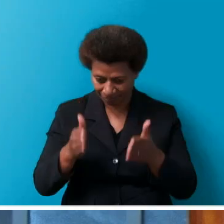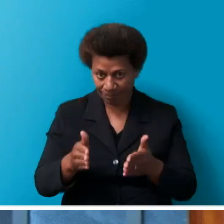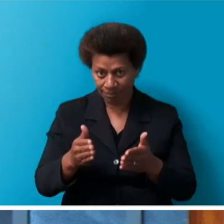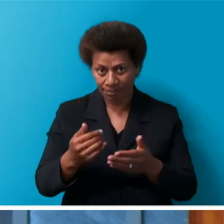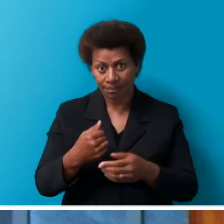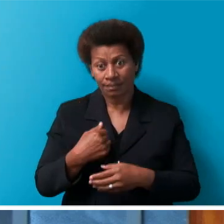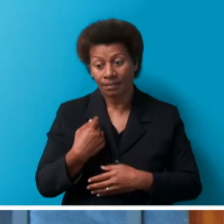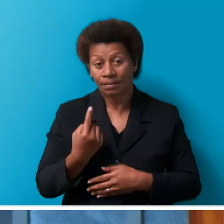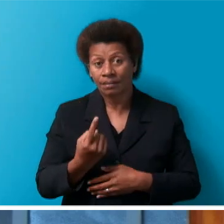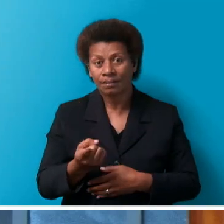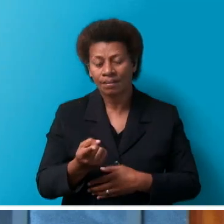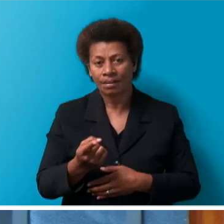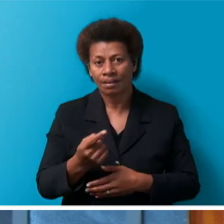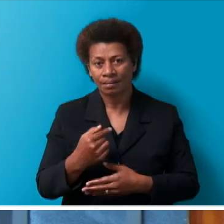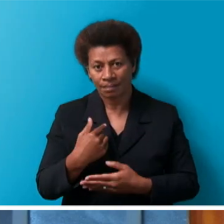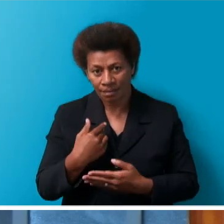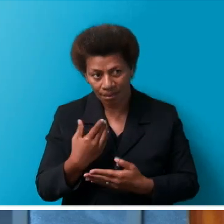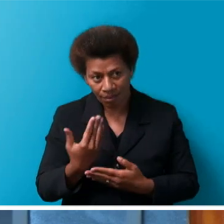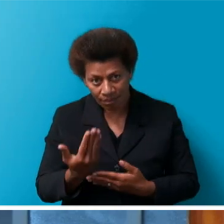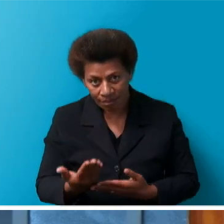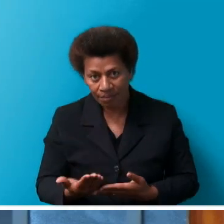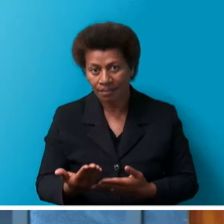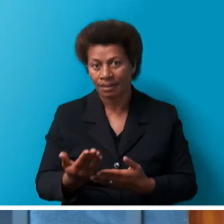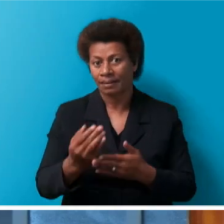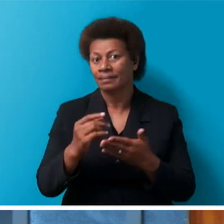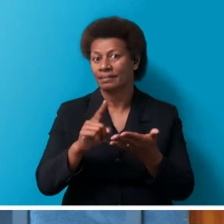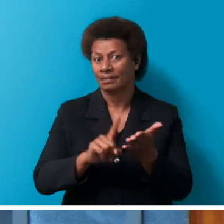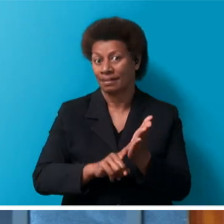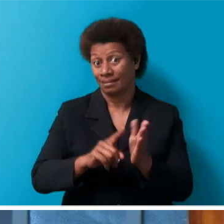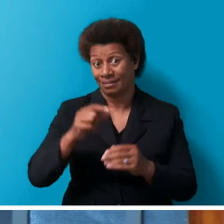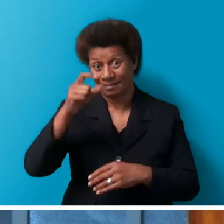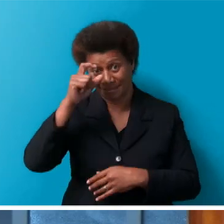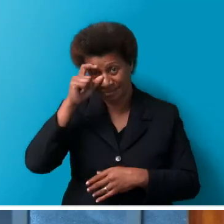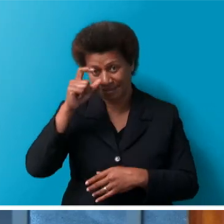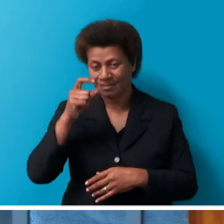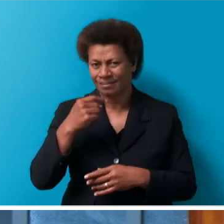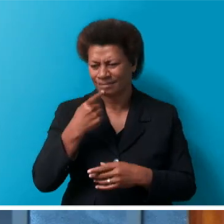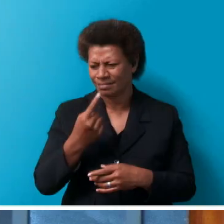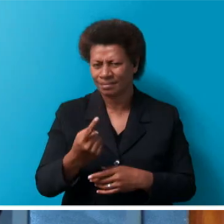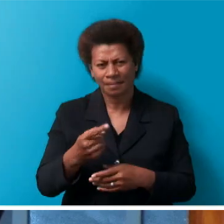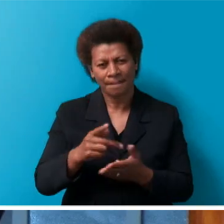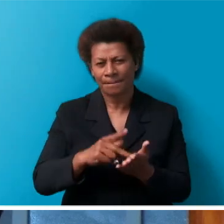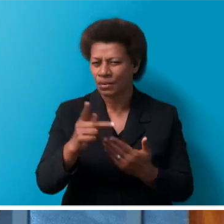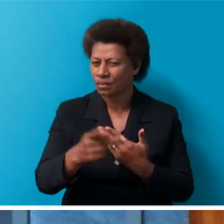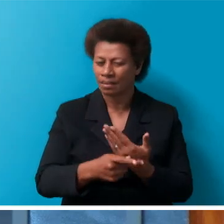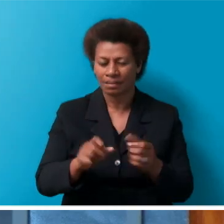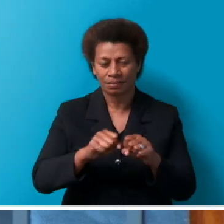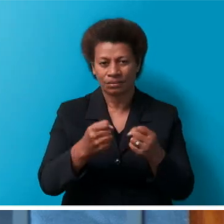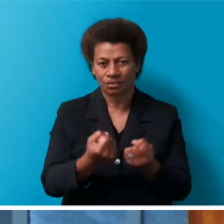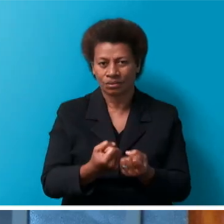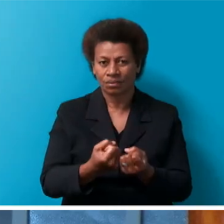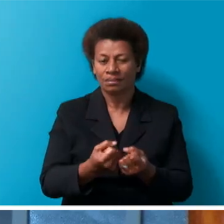Minister Honorable Linda Tambuya for her leadership over the past 2 years. We have delivered impactful programs in social protection,